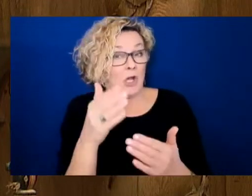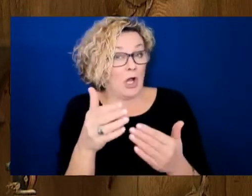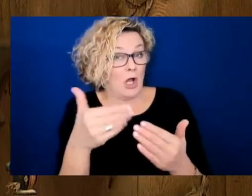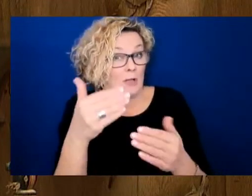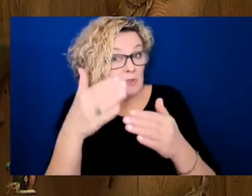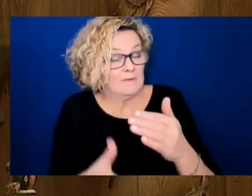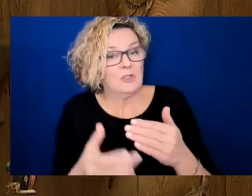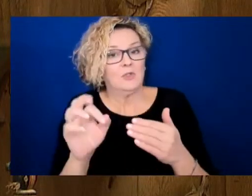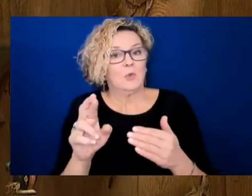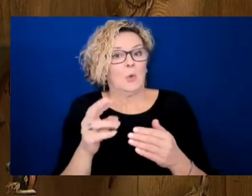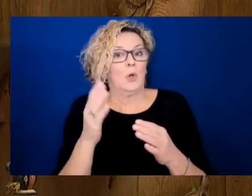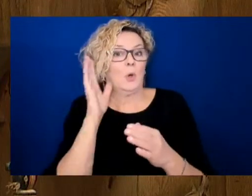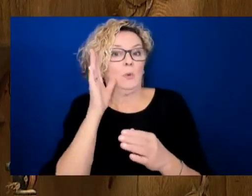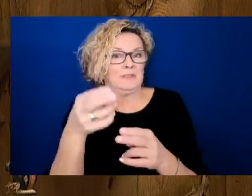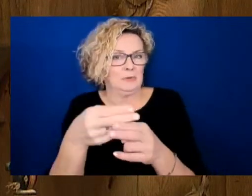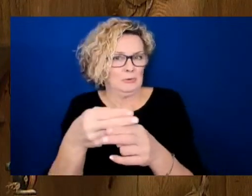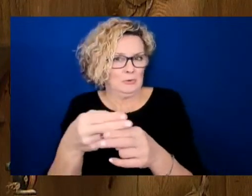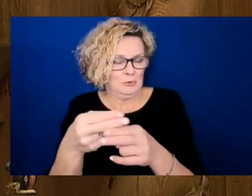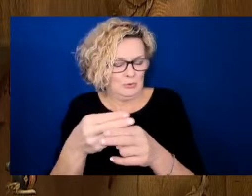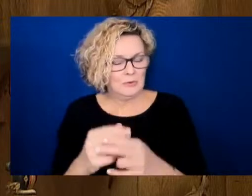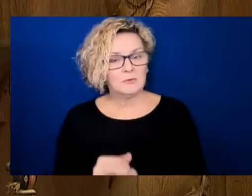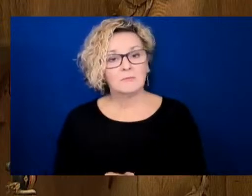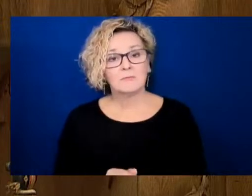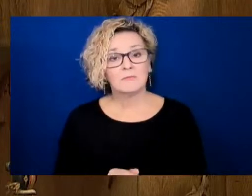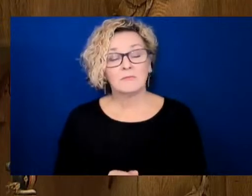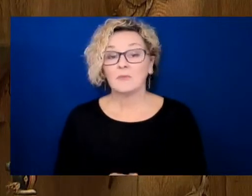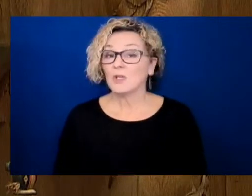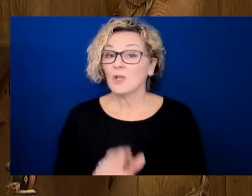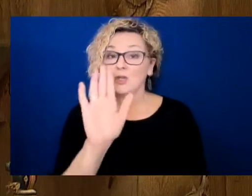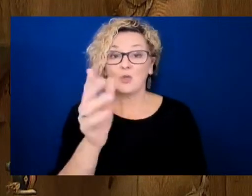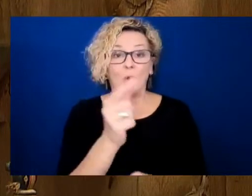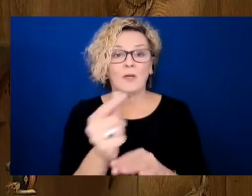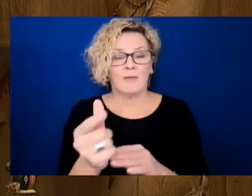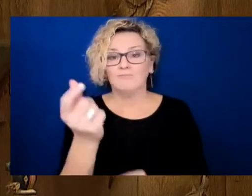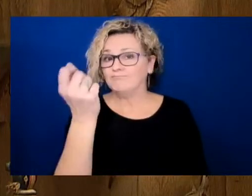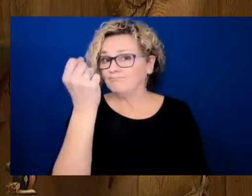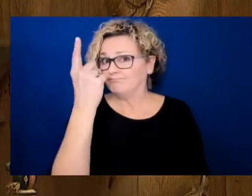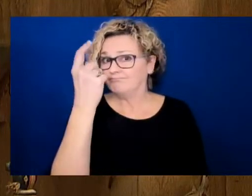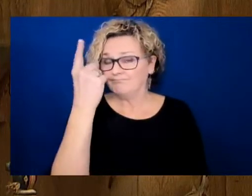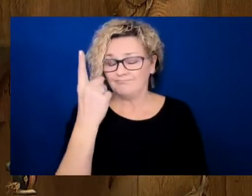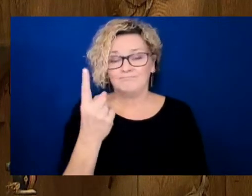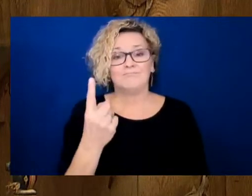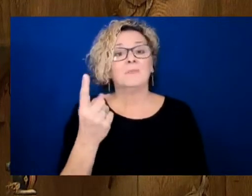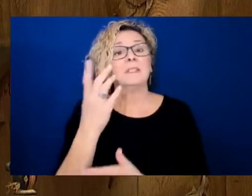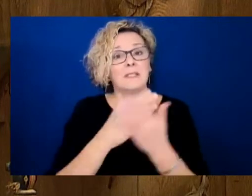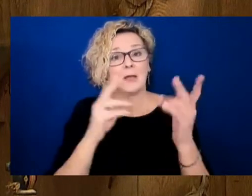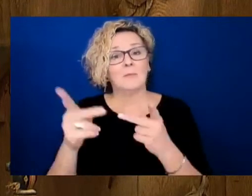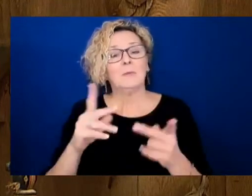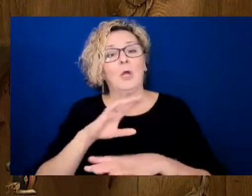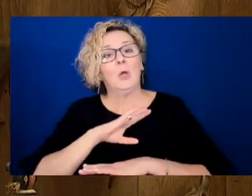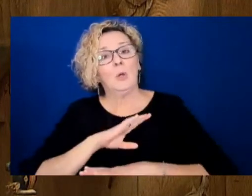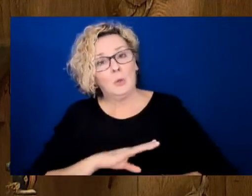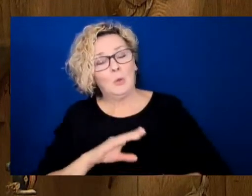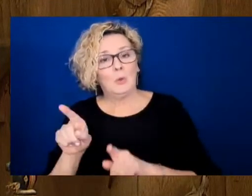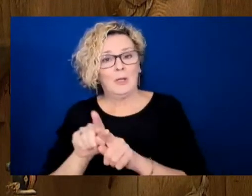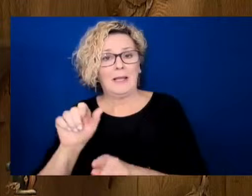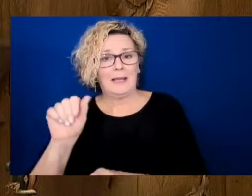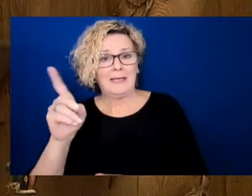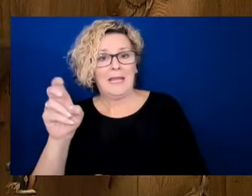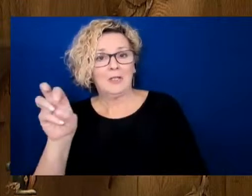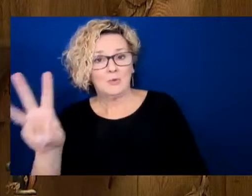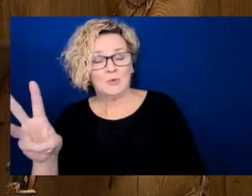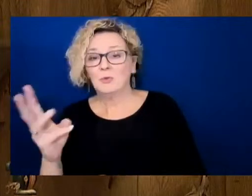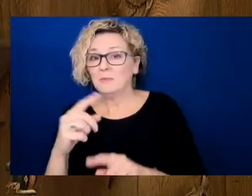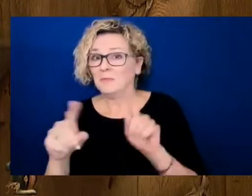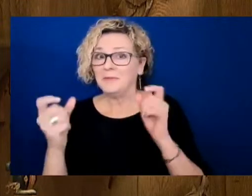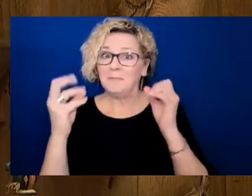Your government understands that for every Andrew, there are still thousands of other middle-income British Columbians who need help finding a